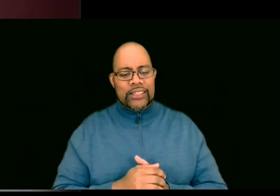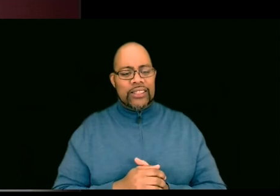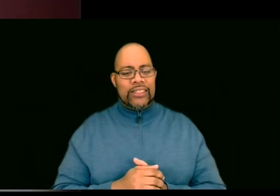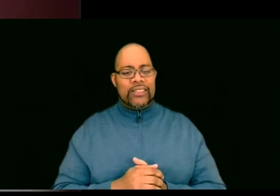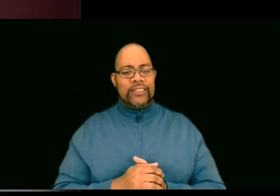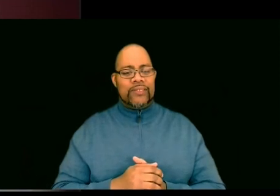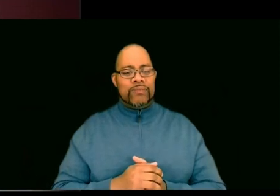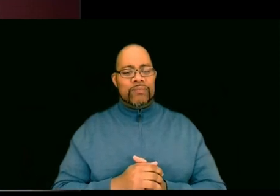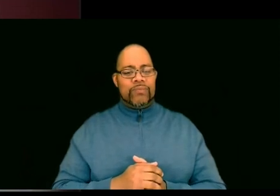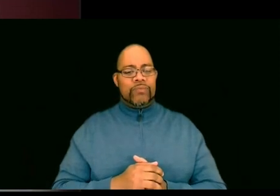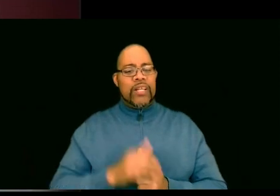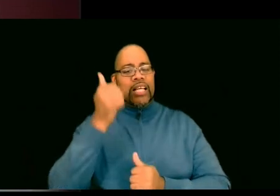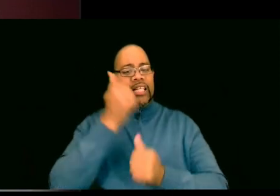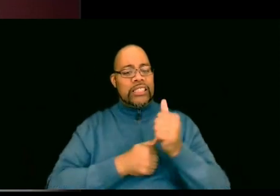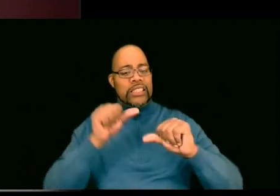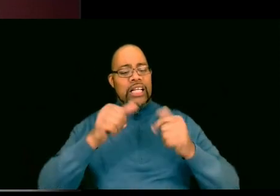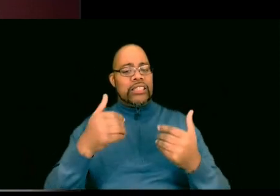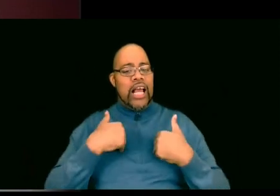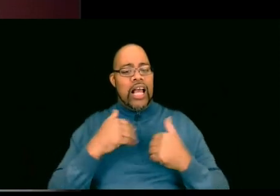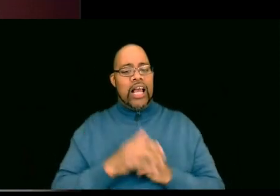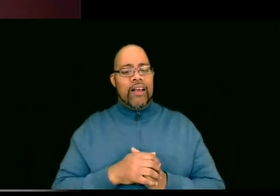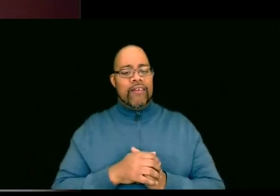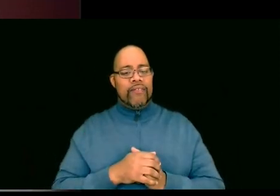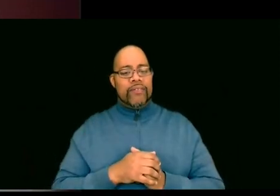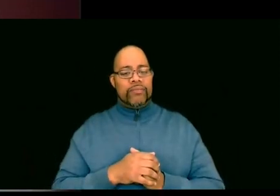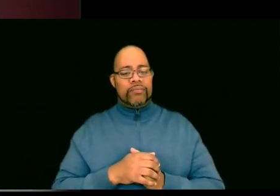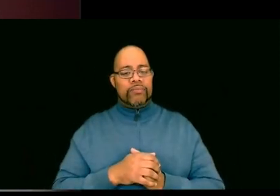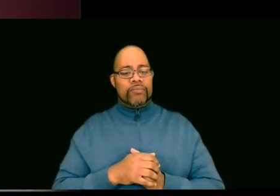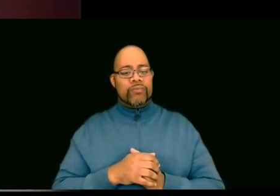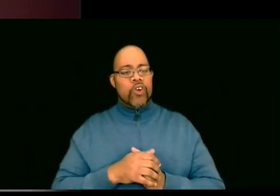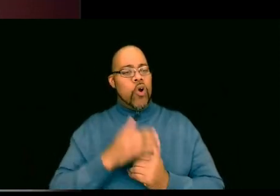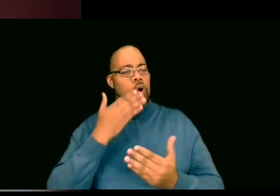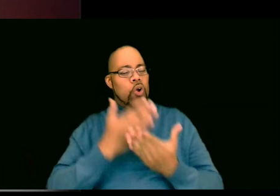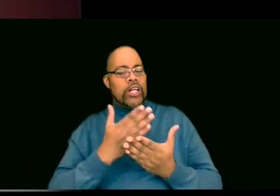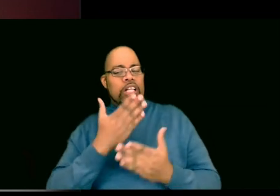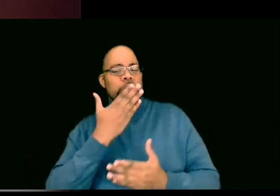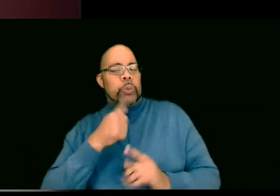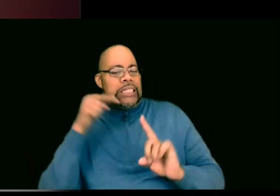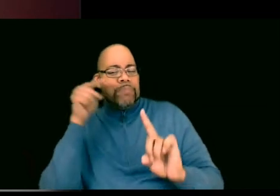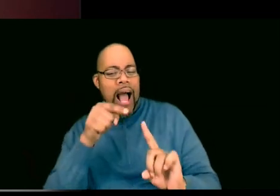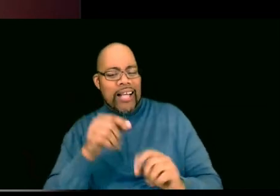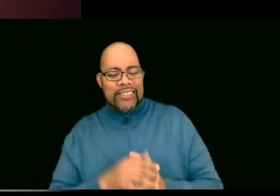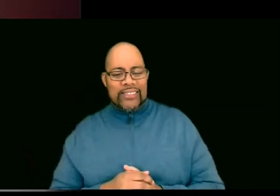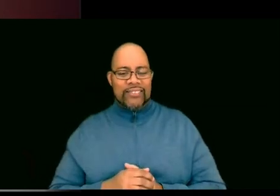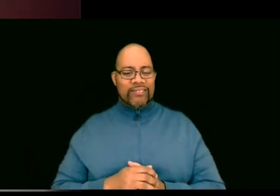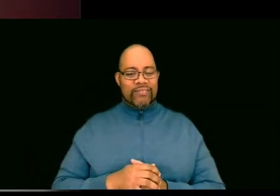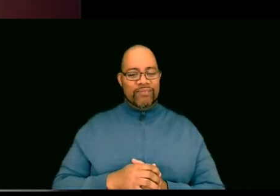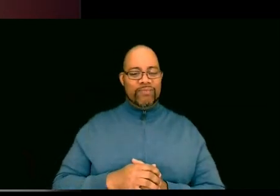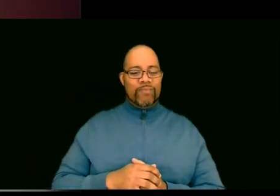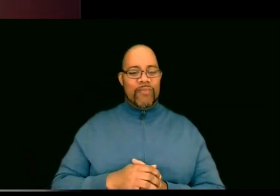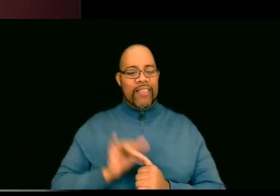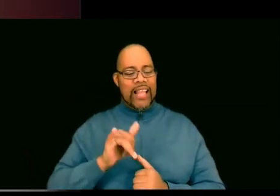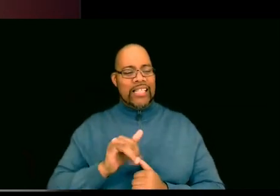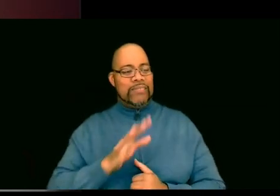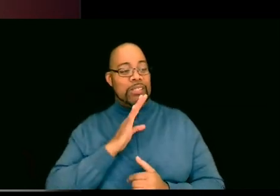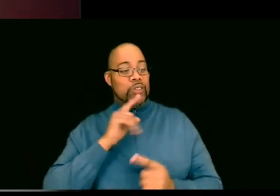that, you know, that for each science, there's a bright spot, there's a sweet spot, you know, that, you